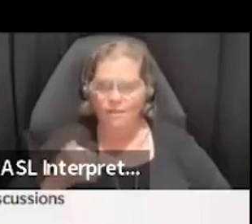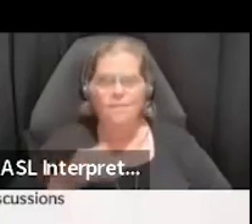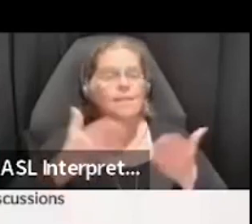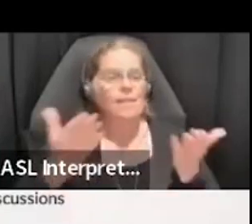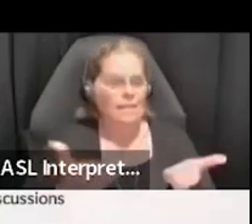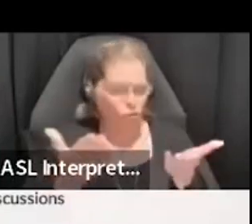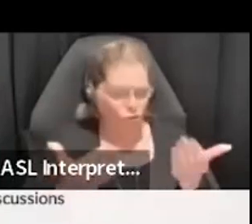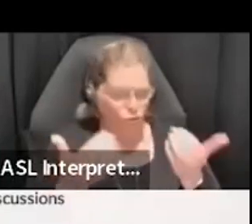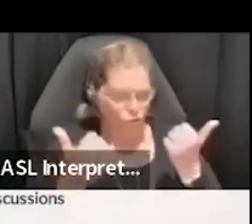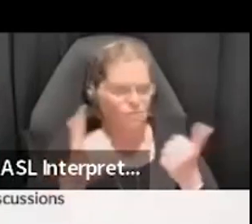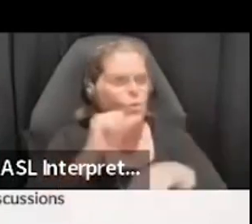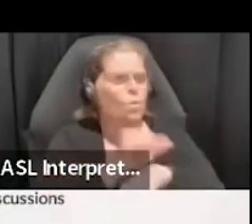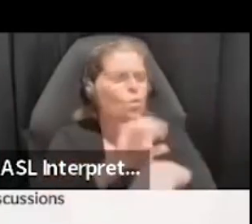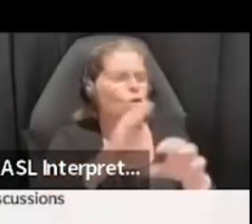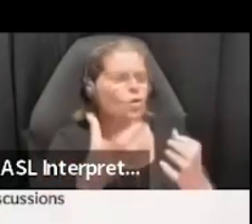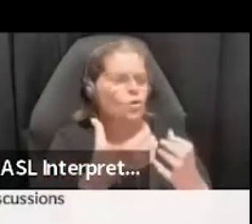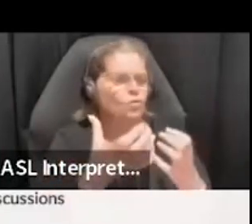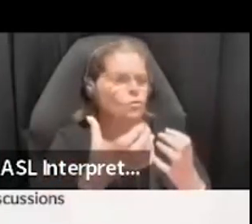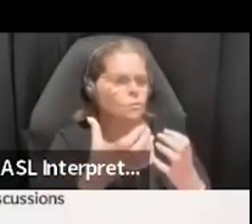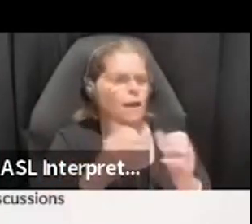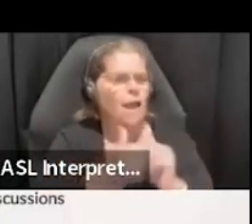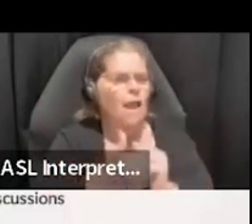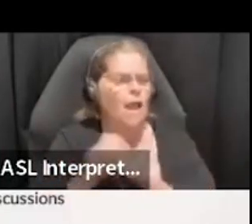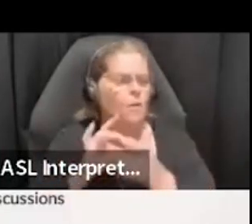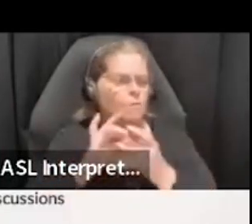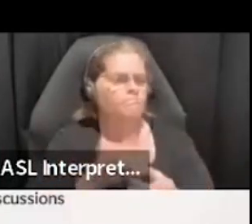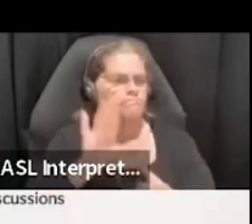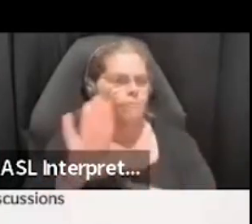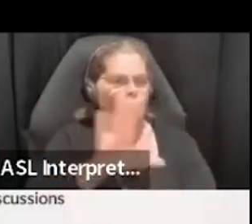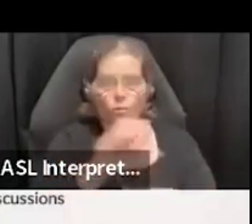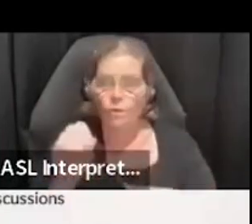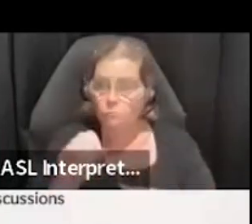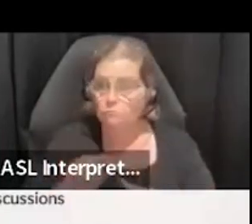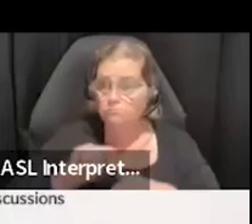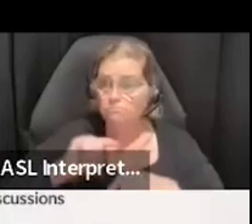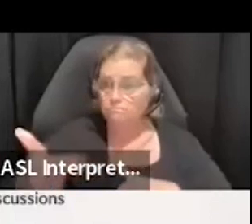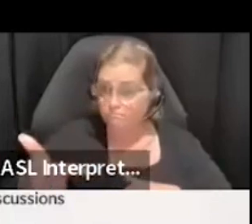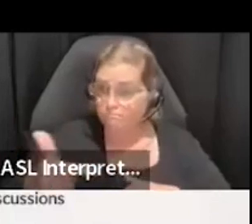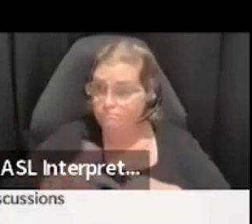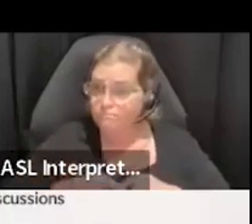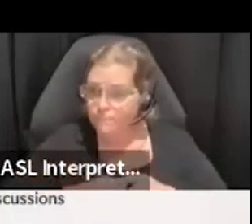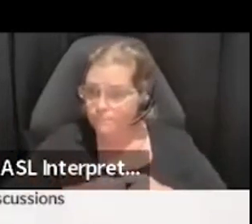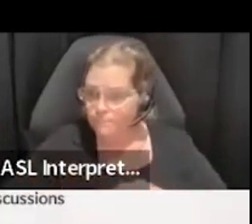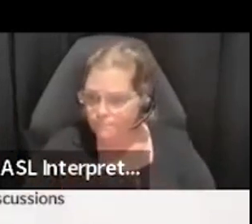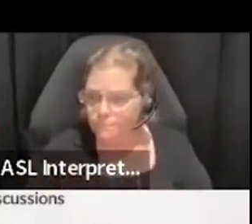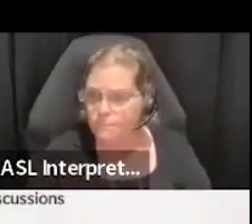work group matters and how it pertains to her county. Ms. Vigliotti?